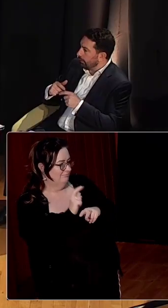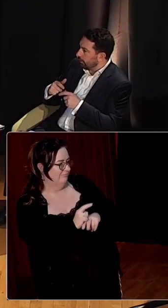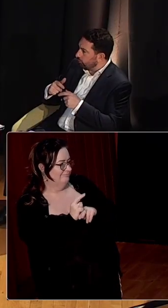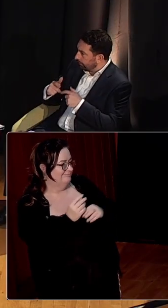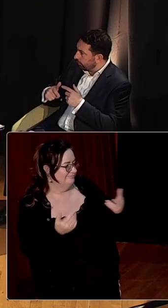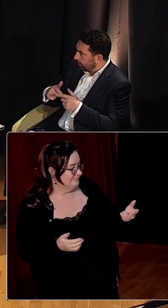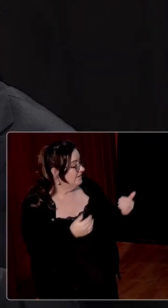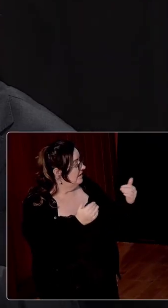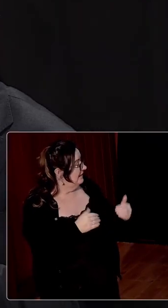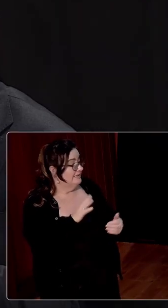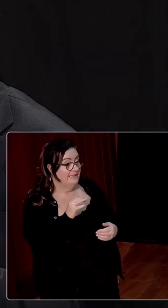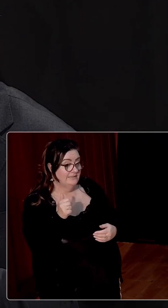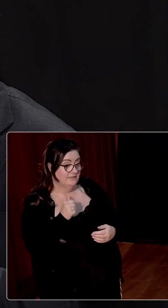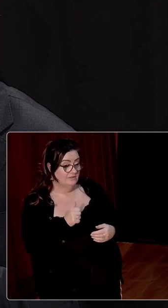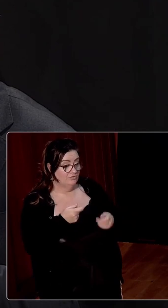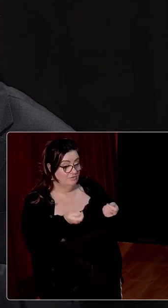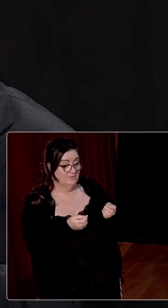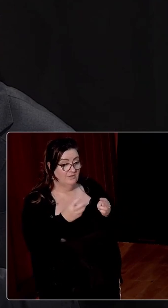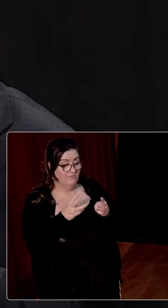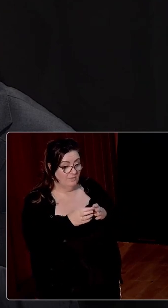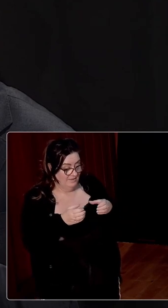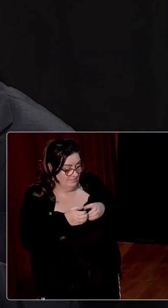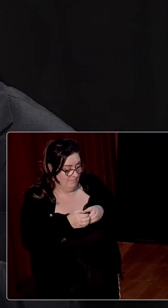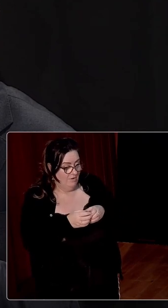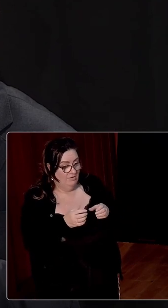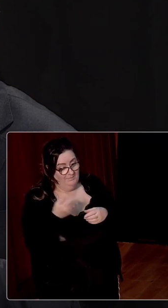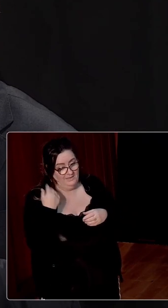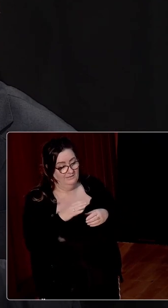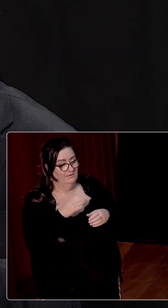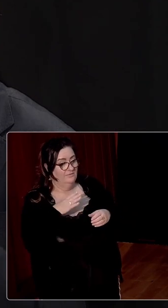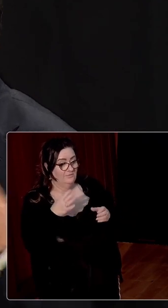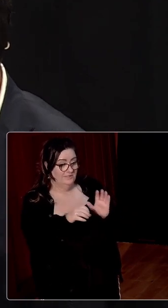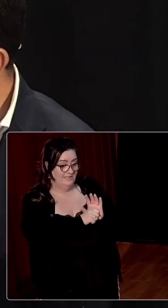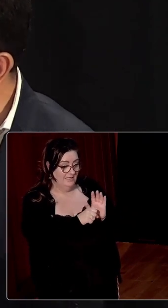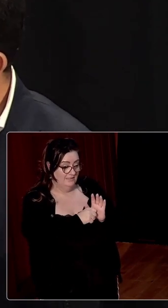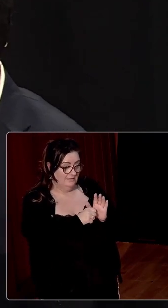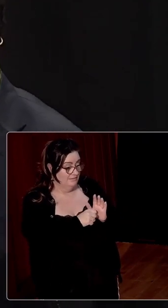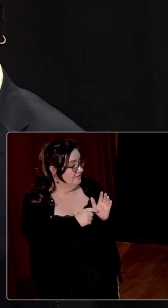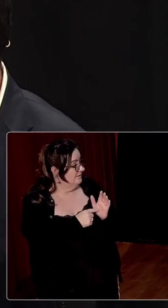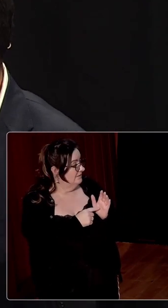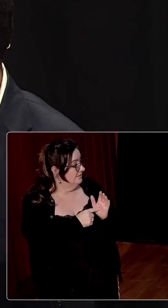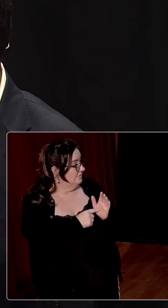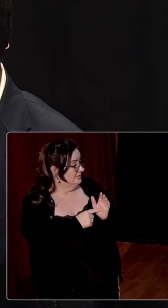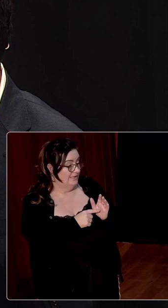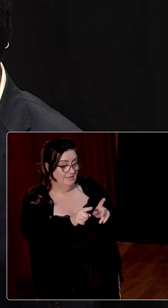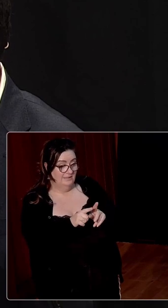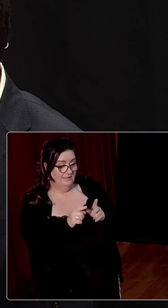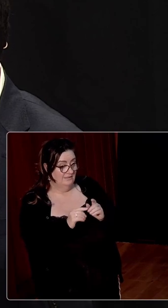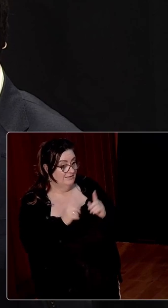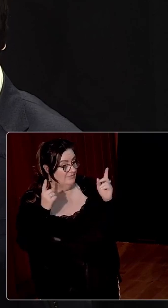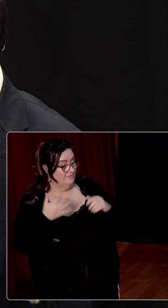I mean, the treatment of women and marginal groups in Ireland in those early years of the Free State, were they out of step with the treatment of women